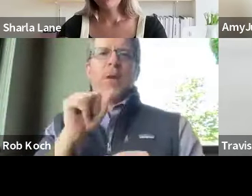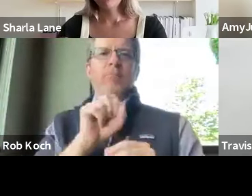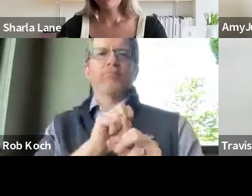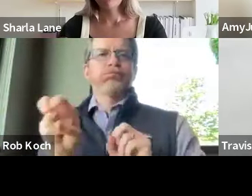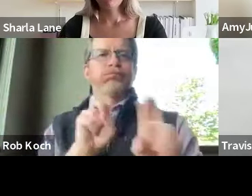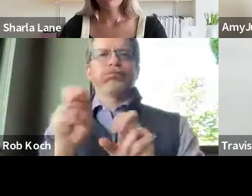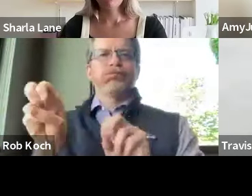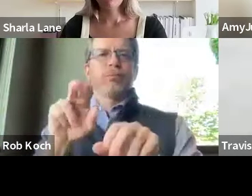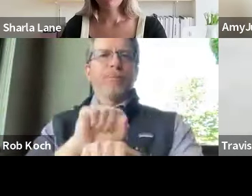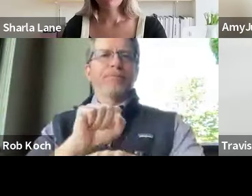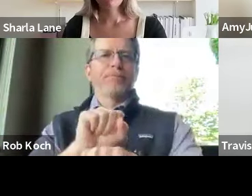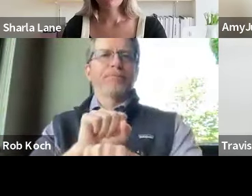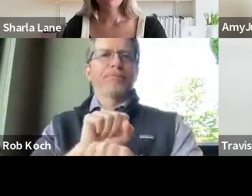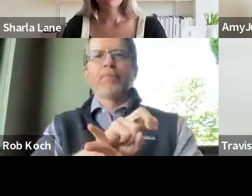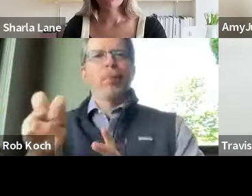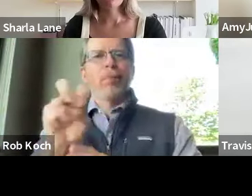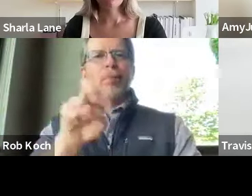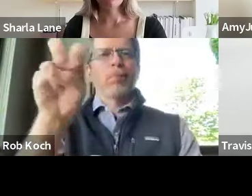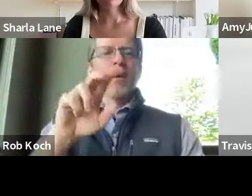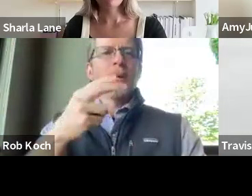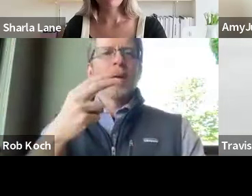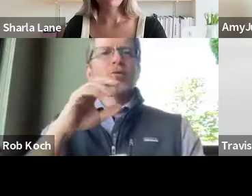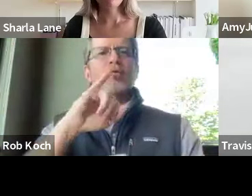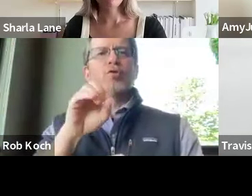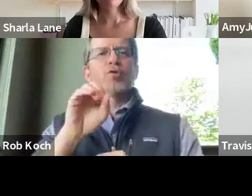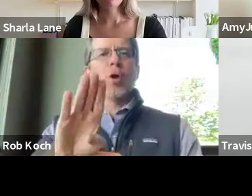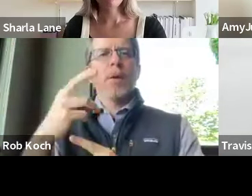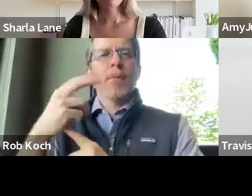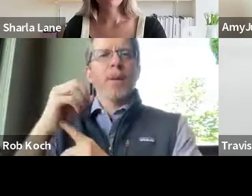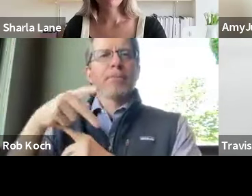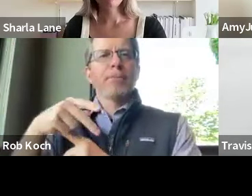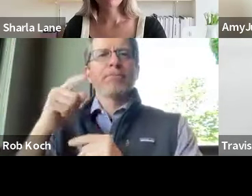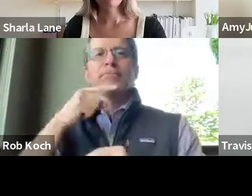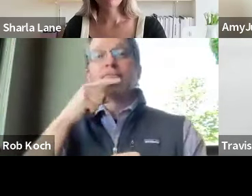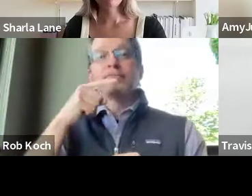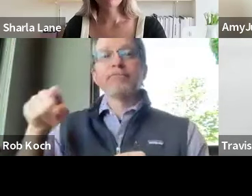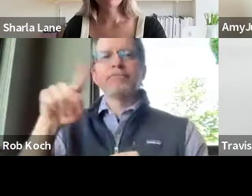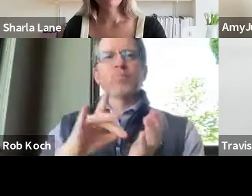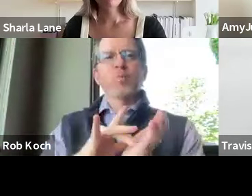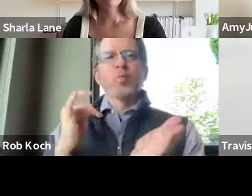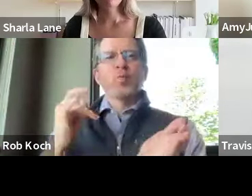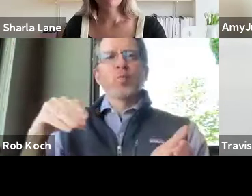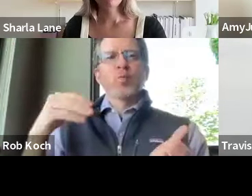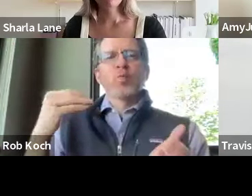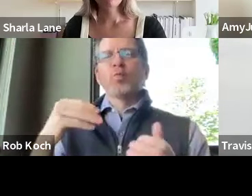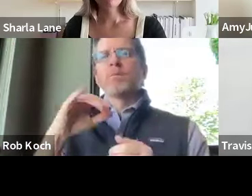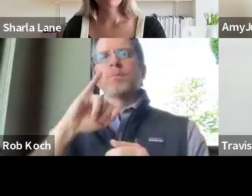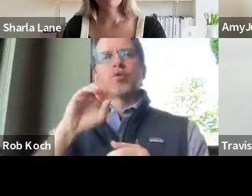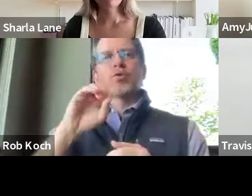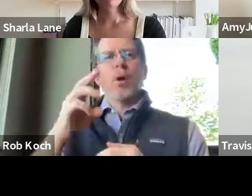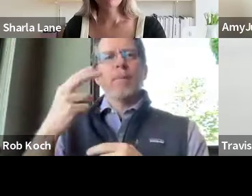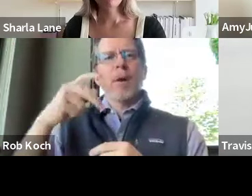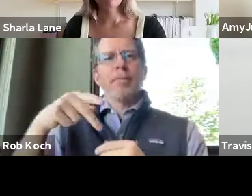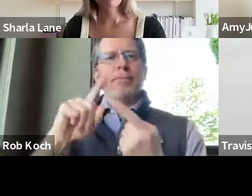hearing peers do in this field. And our hearing peers are not often having to job hop like we